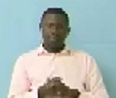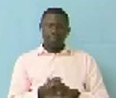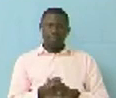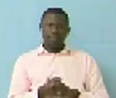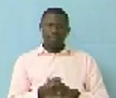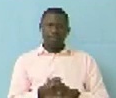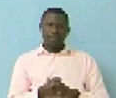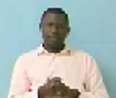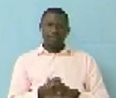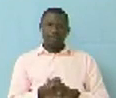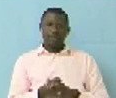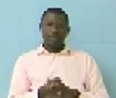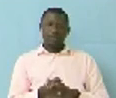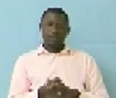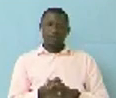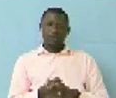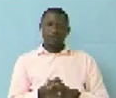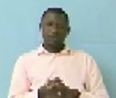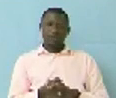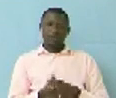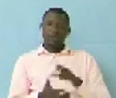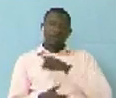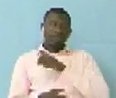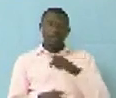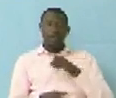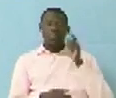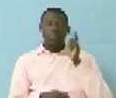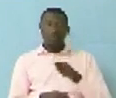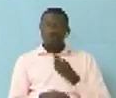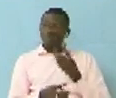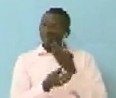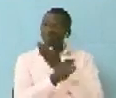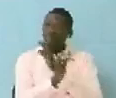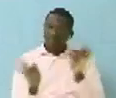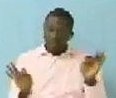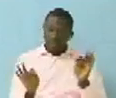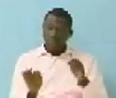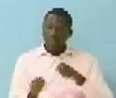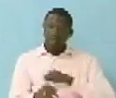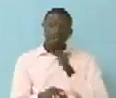They have to be free and voluntary, that's what I said.